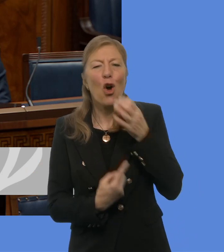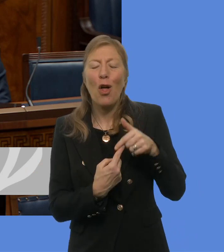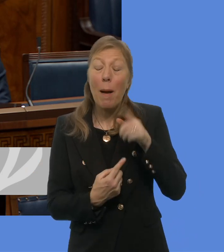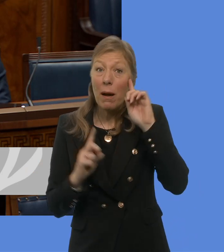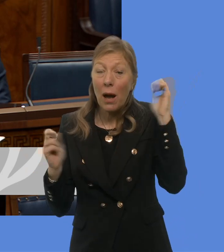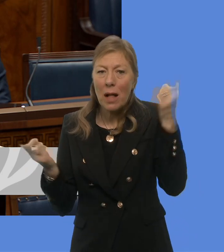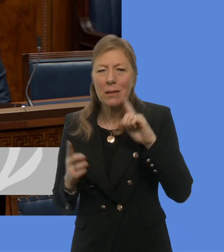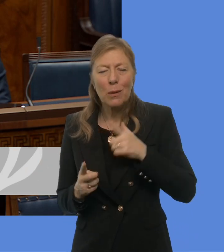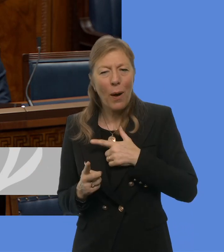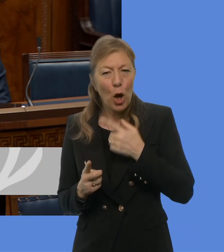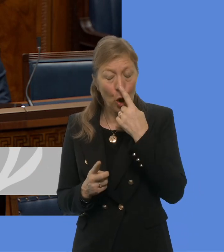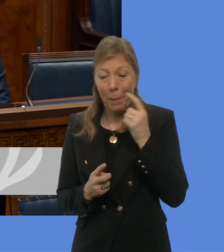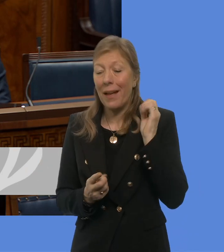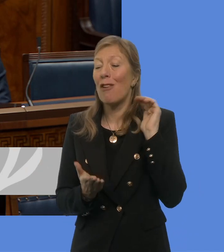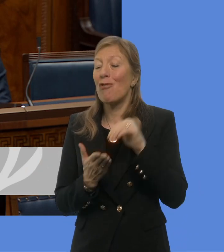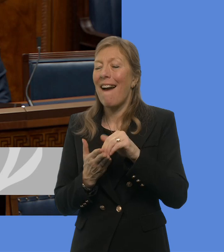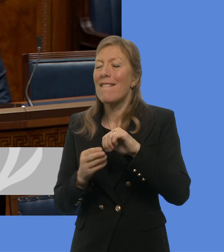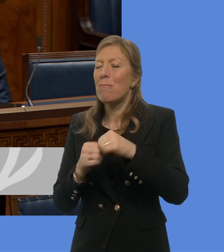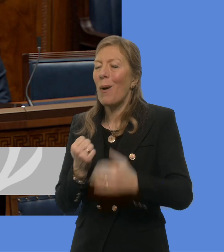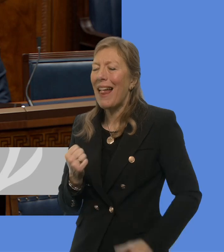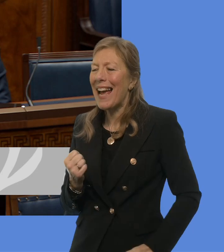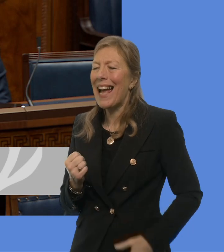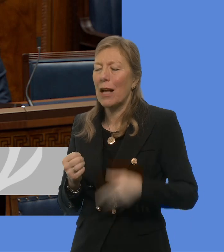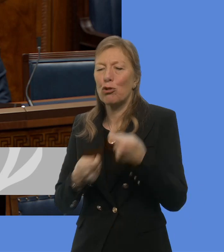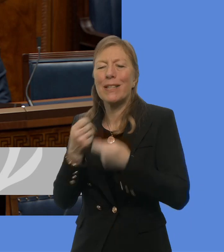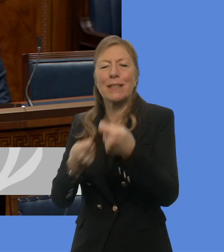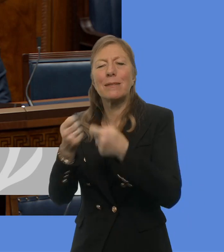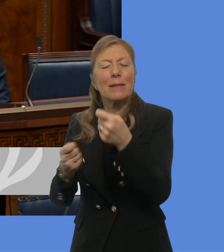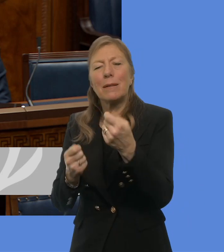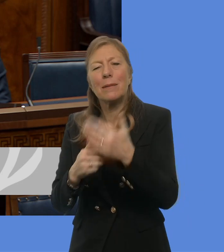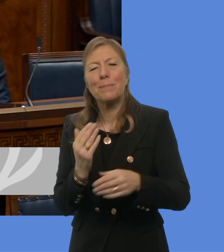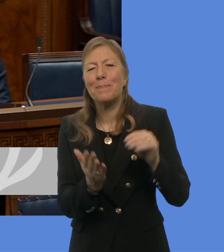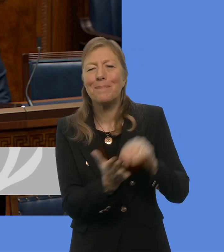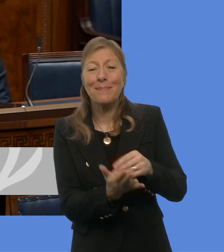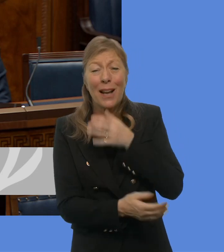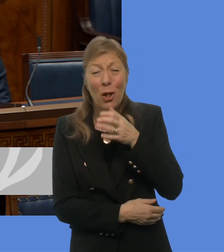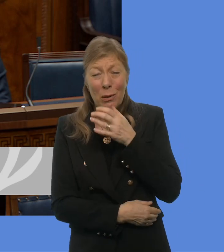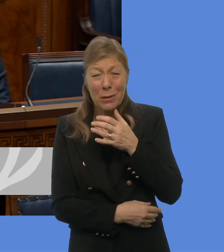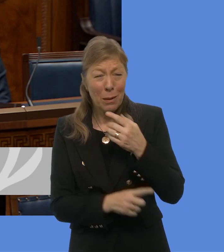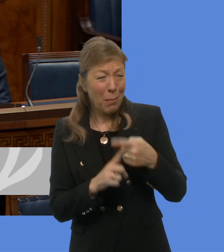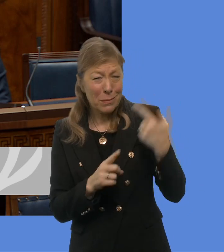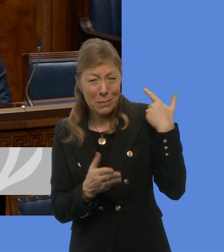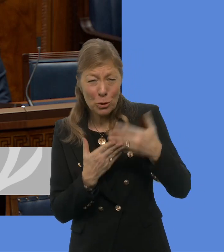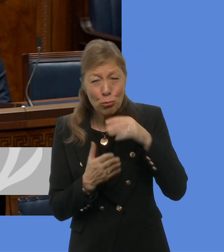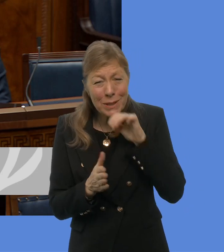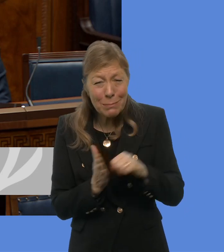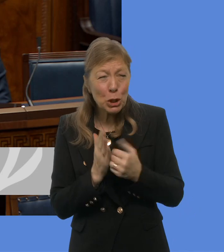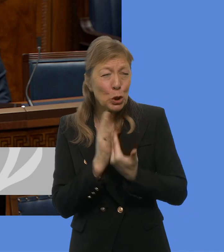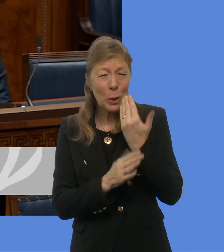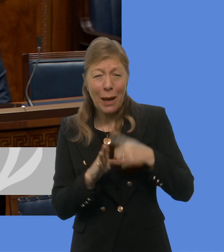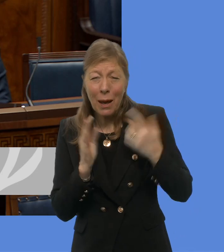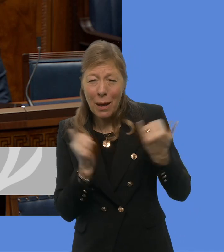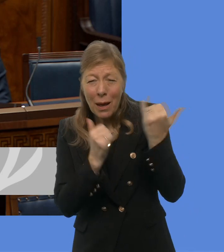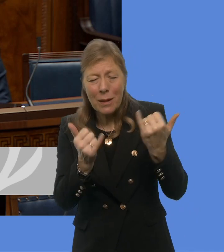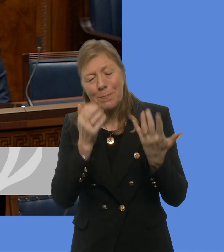excessive alcohol consumption on visits to emergency facilities over Christmas and the New Year. We do know our EDs faced